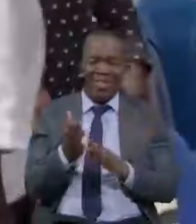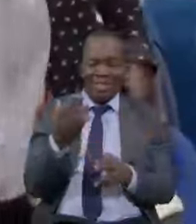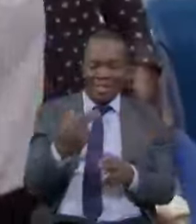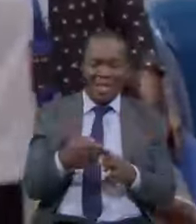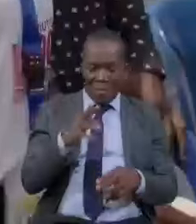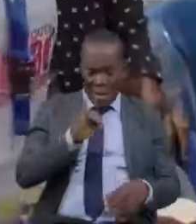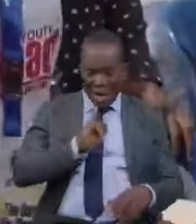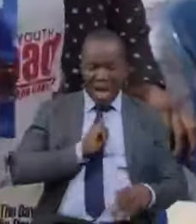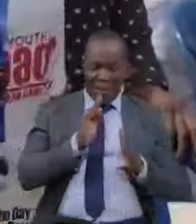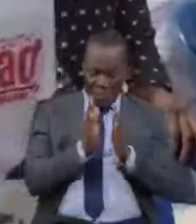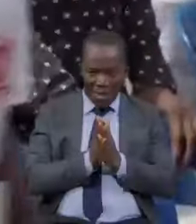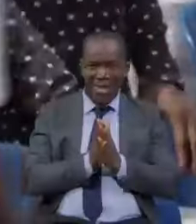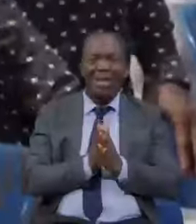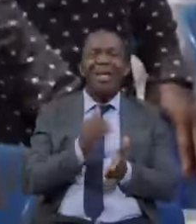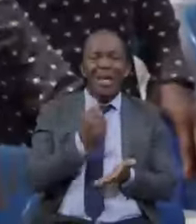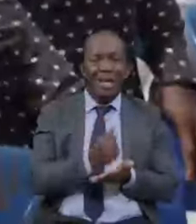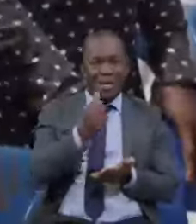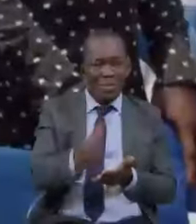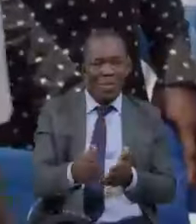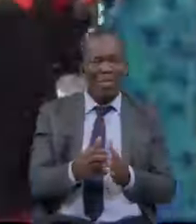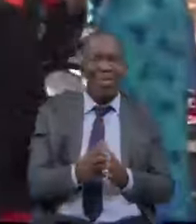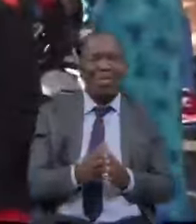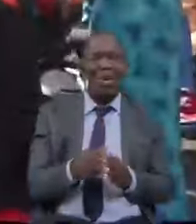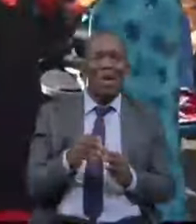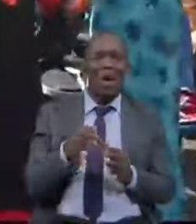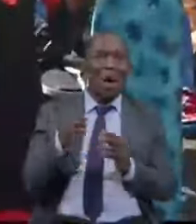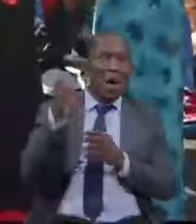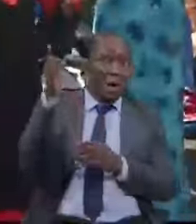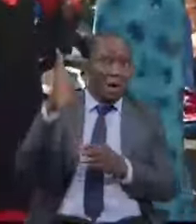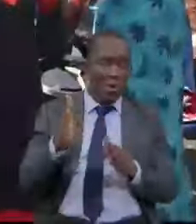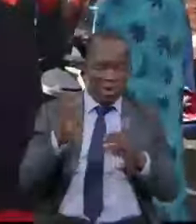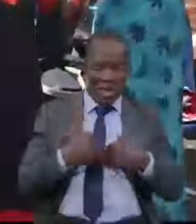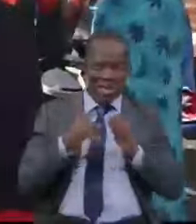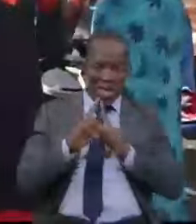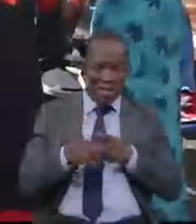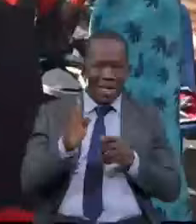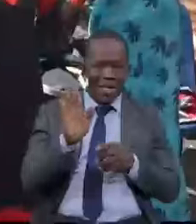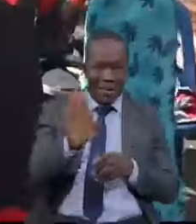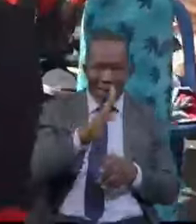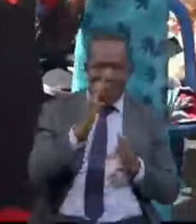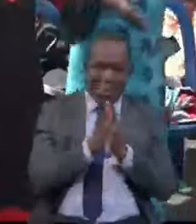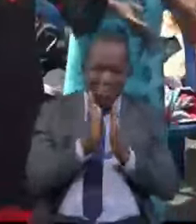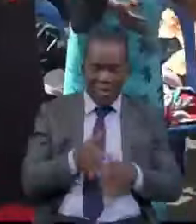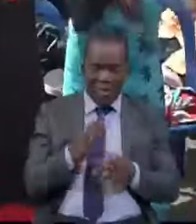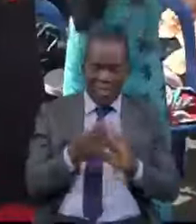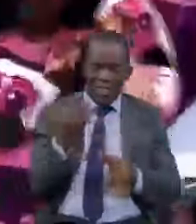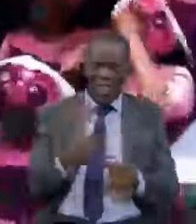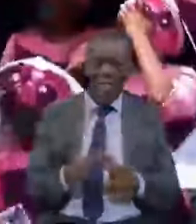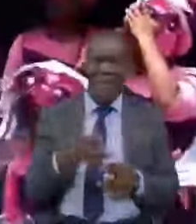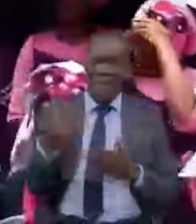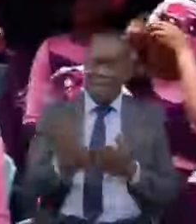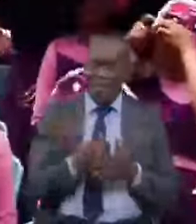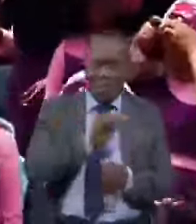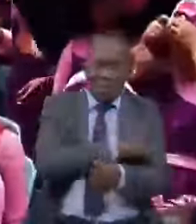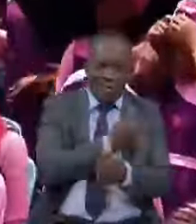Jesus' God has answered your prayer. A new authority in your life. A new